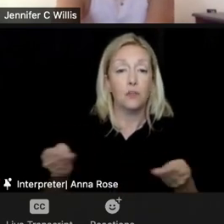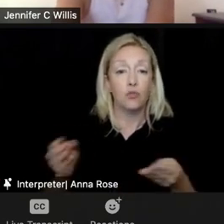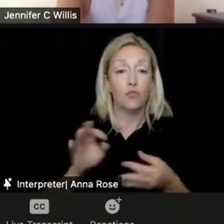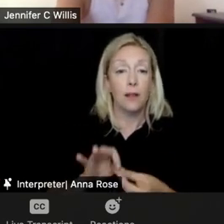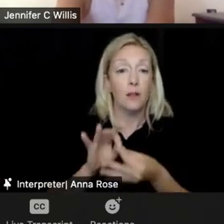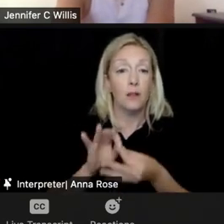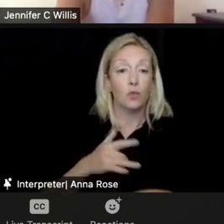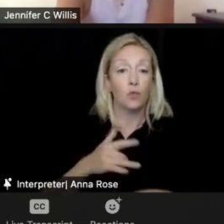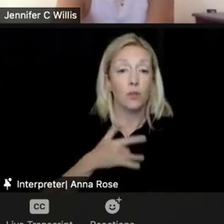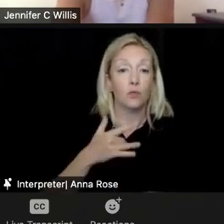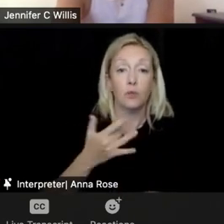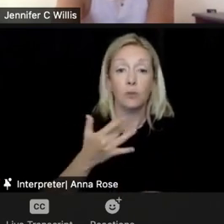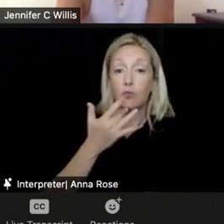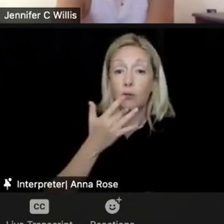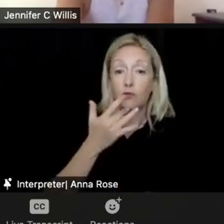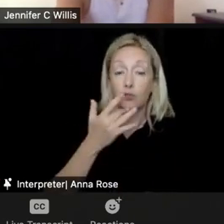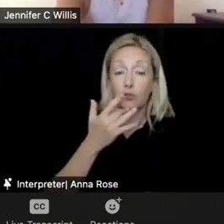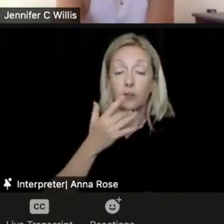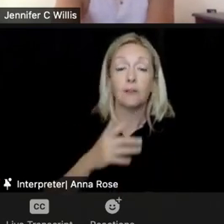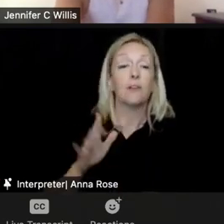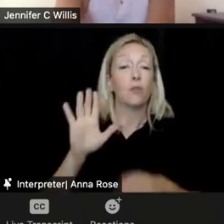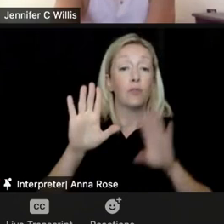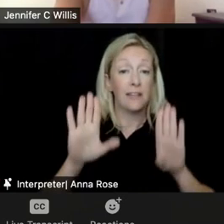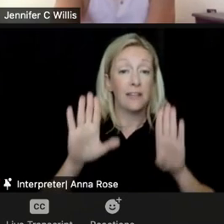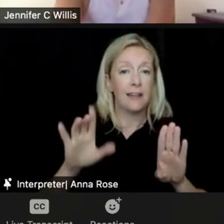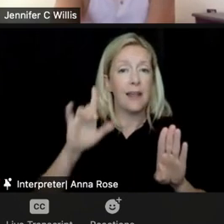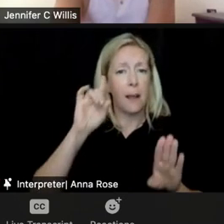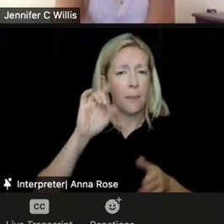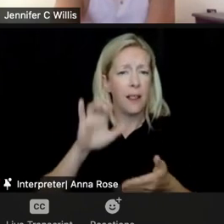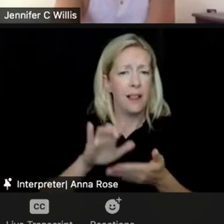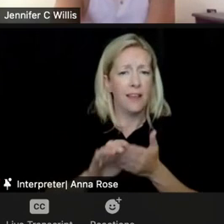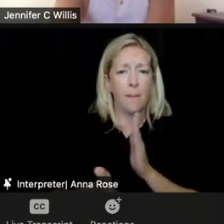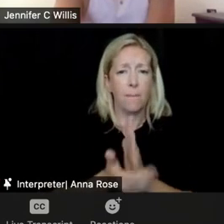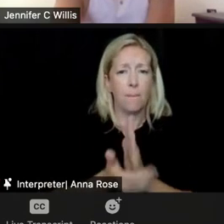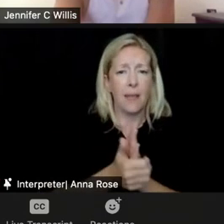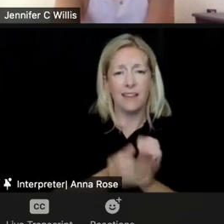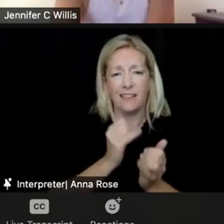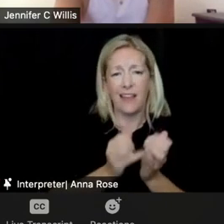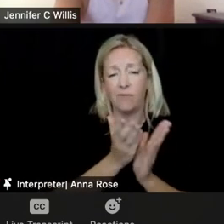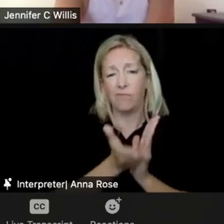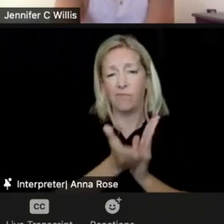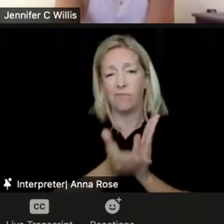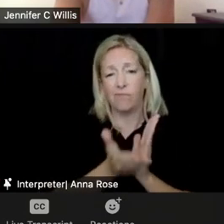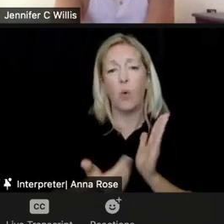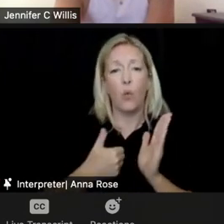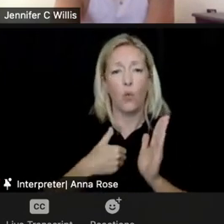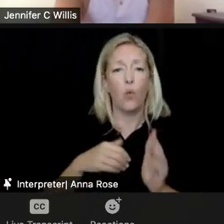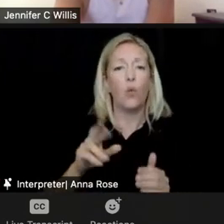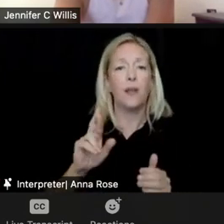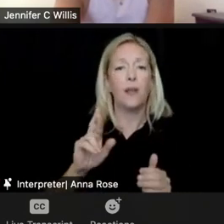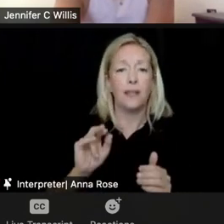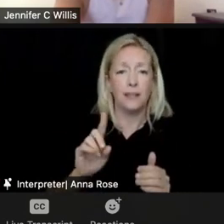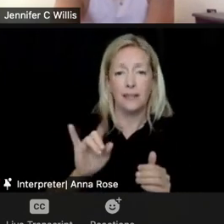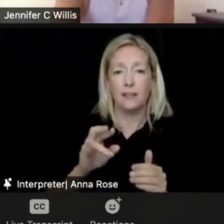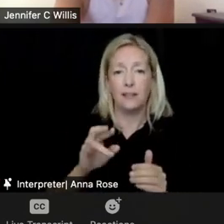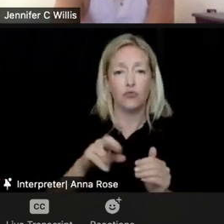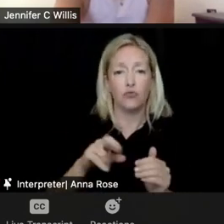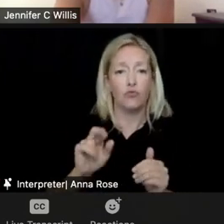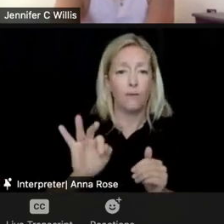and we may actually have some of those in the appendix. I think we did reference that somewhere. She